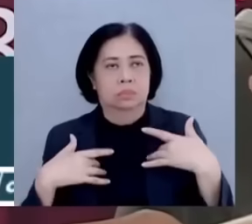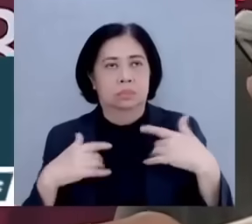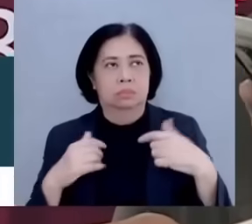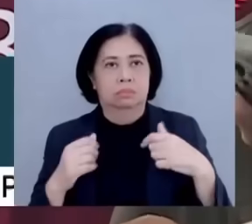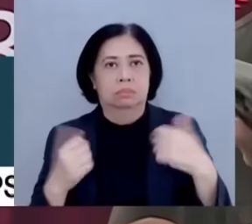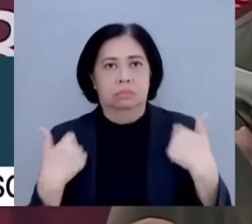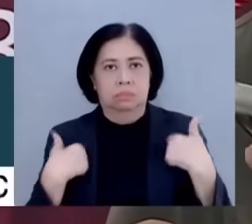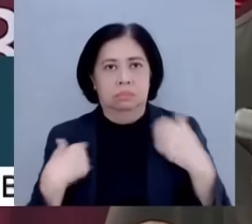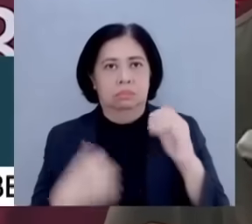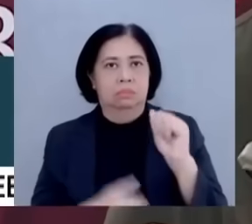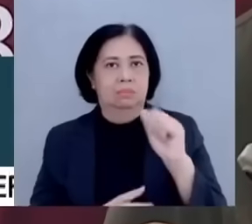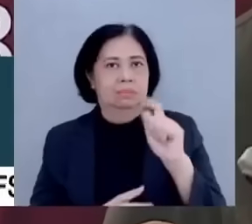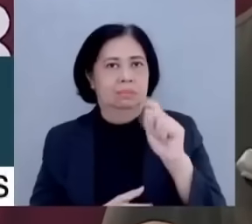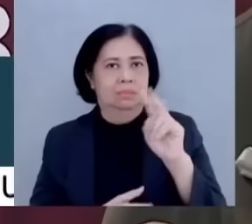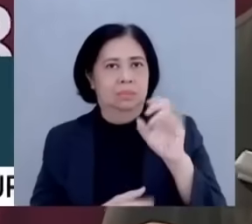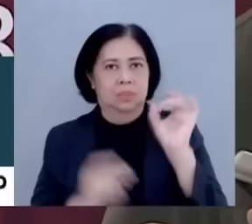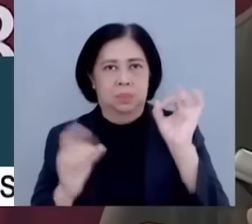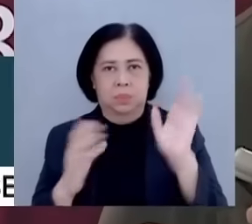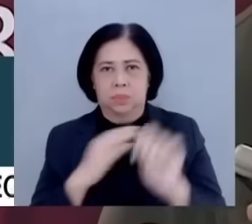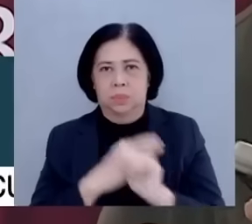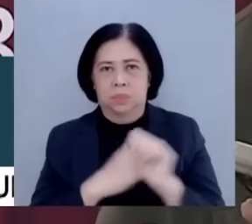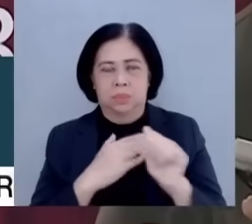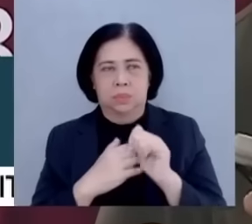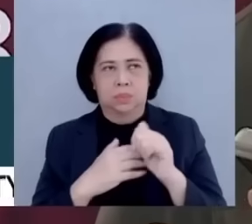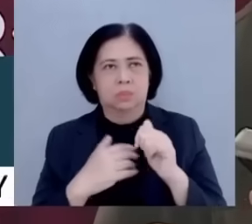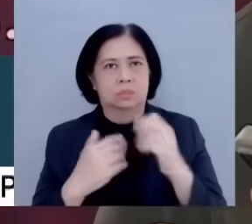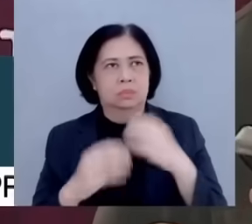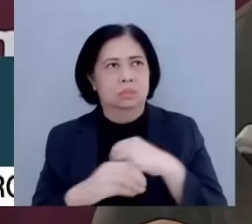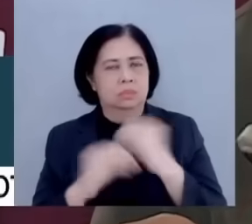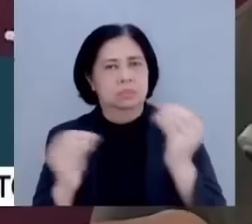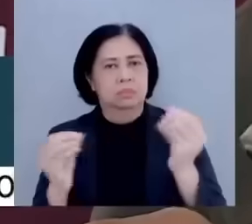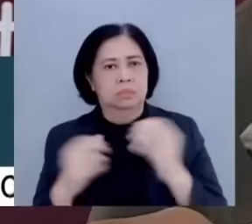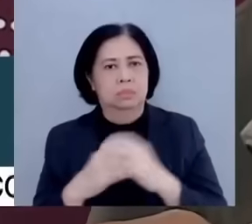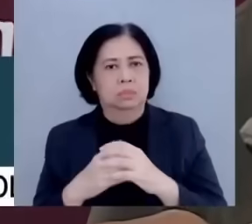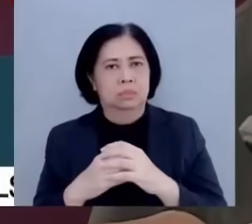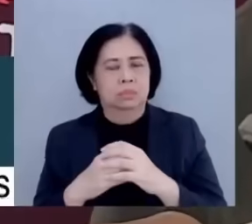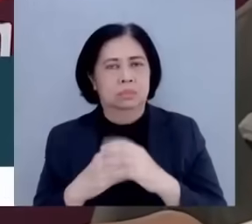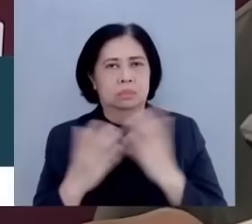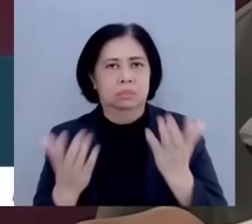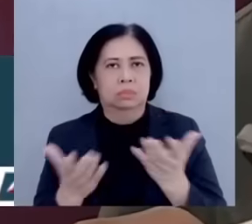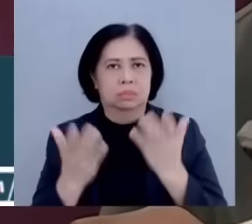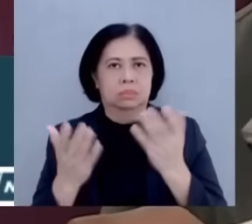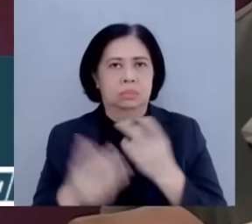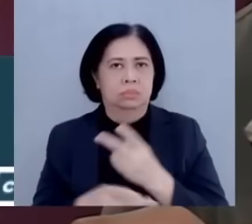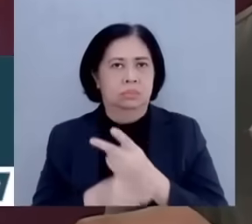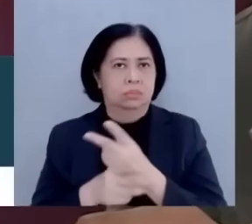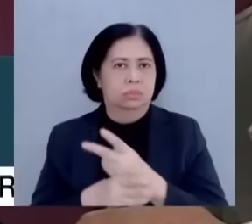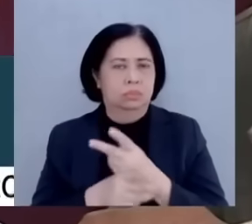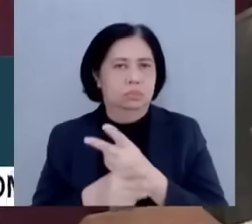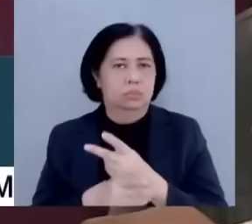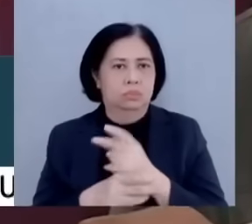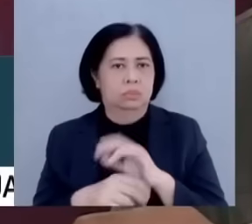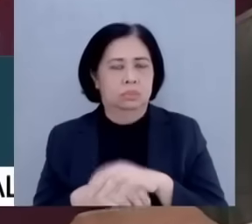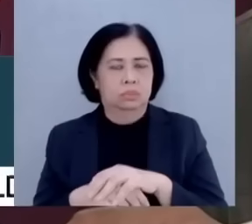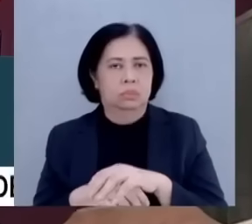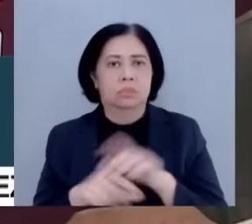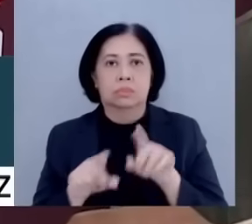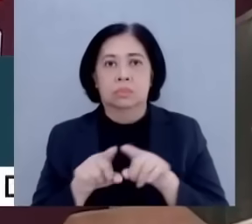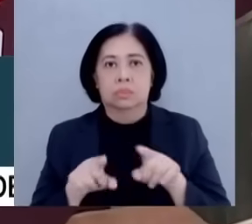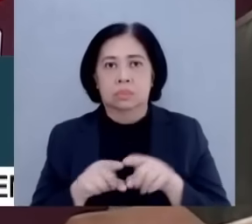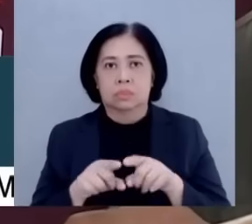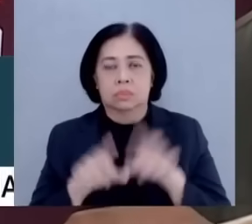active threat is ominous. I raise this caution as the